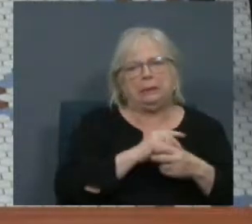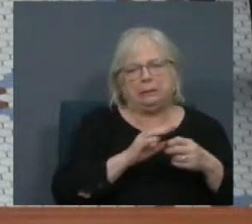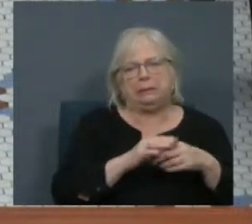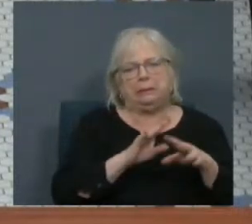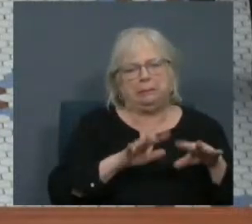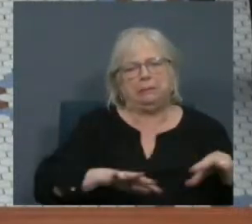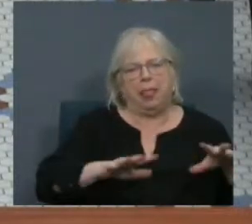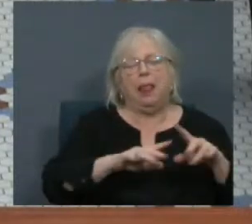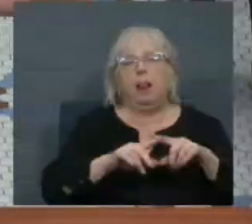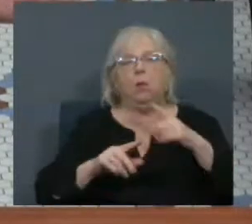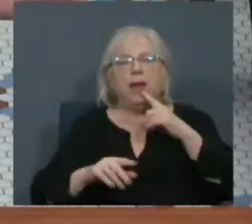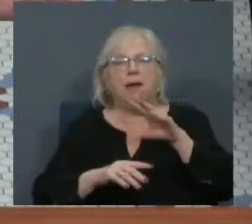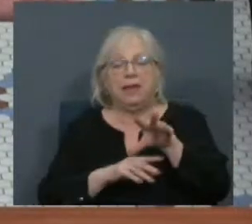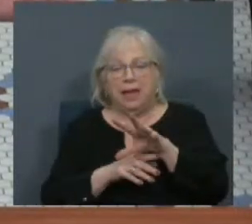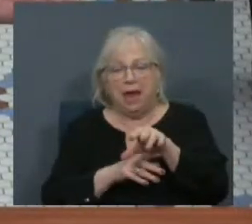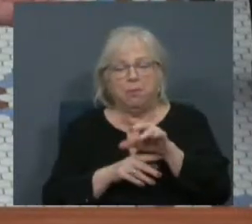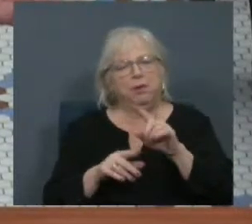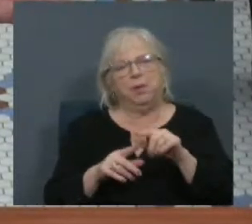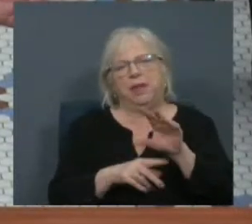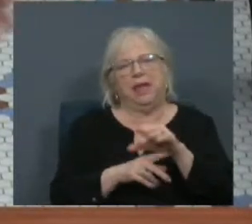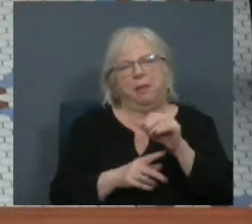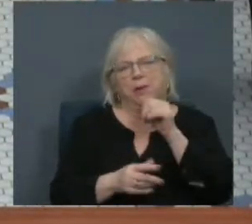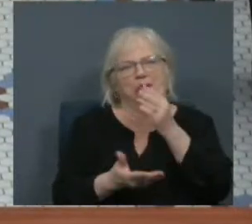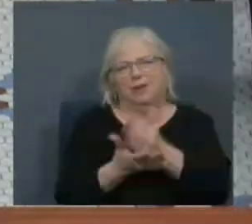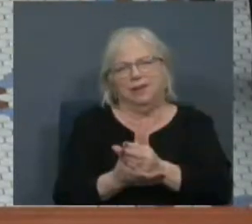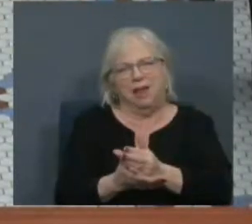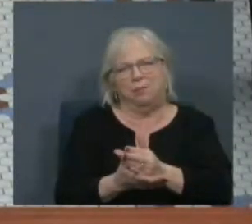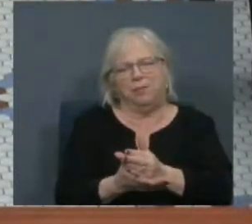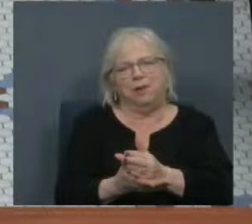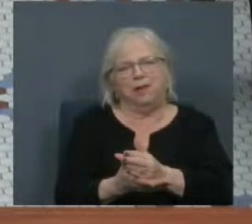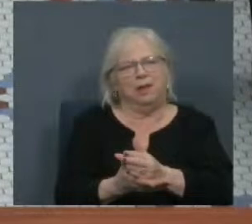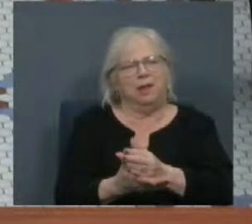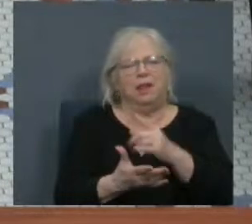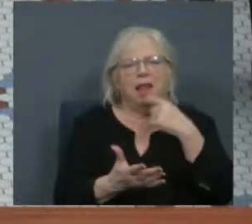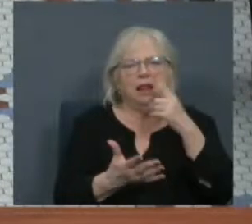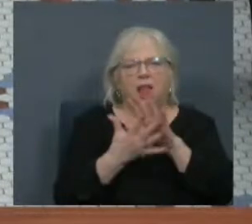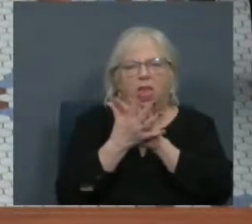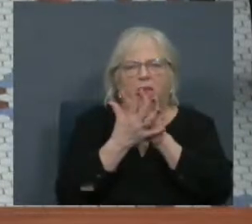said, the cameras did nothing. They look grainy.